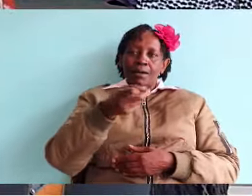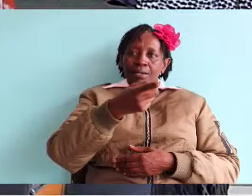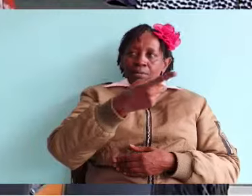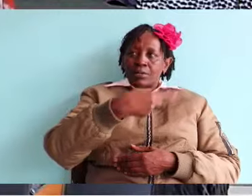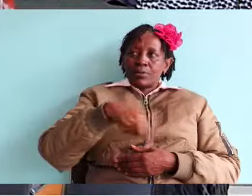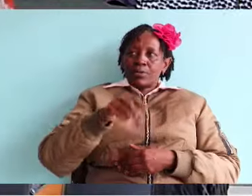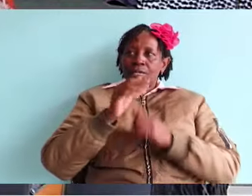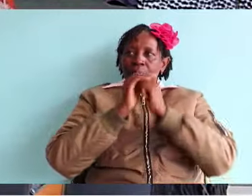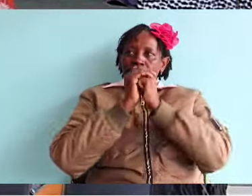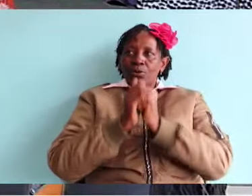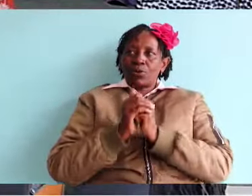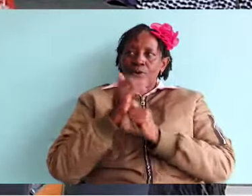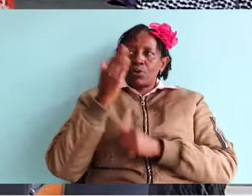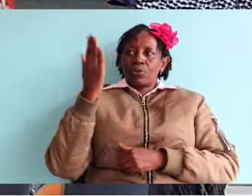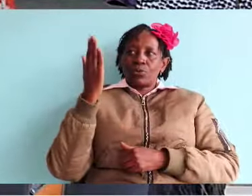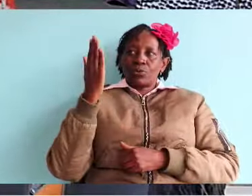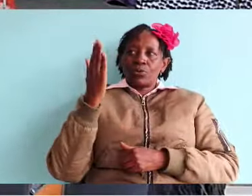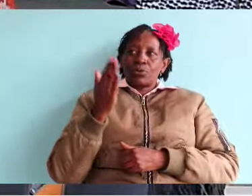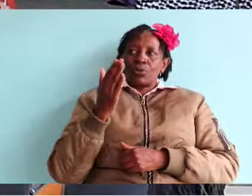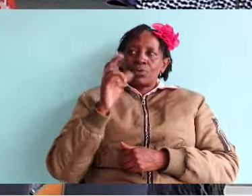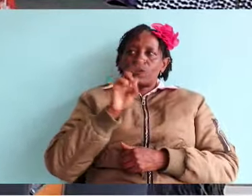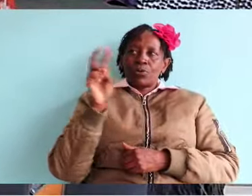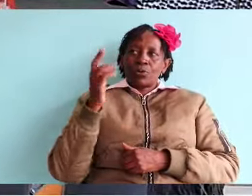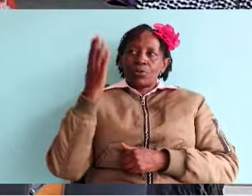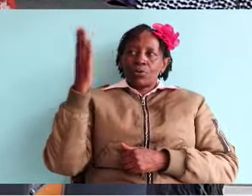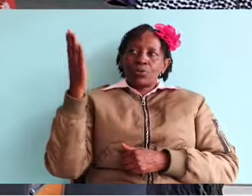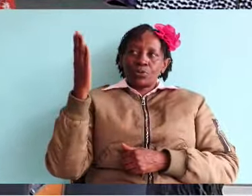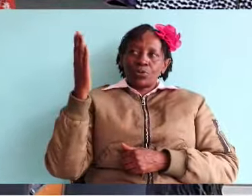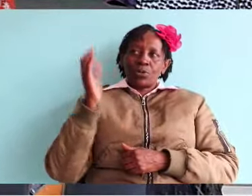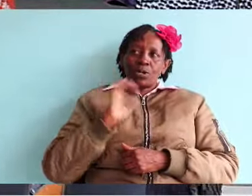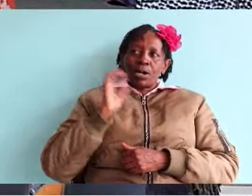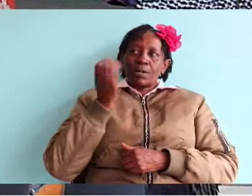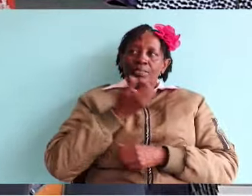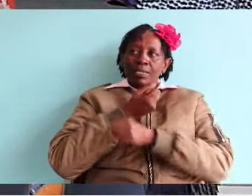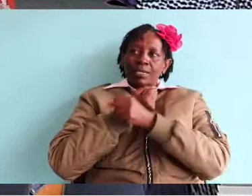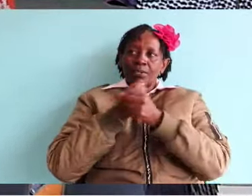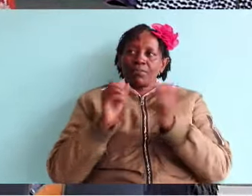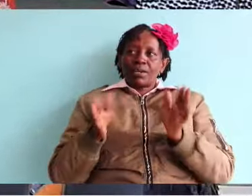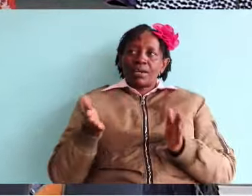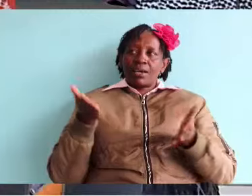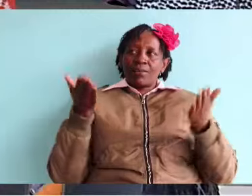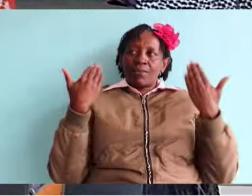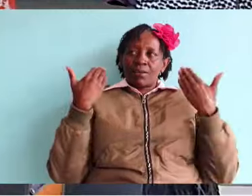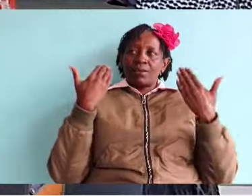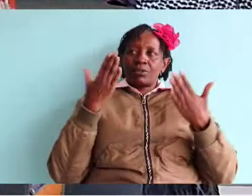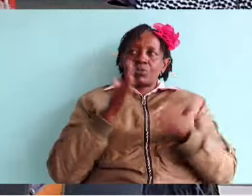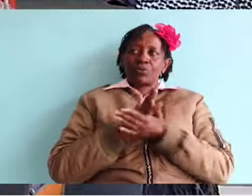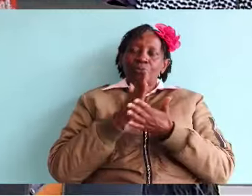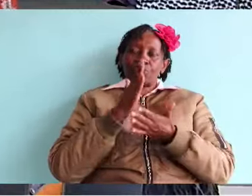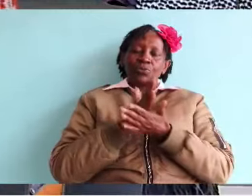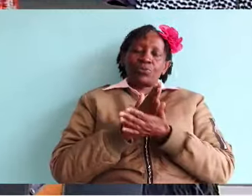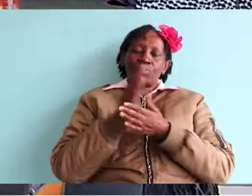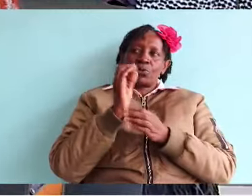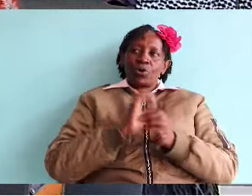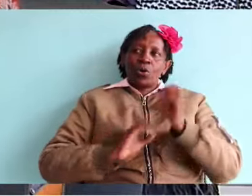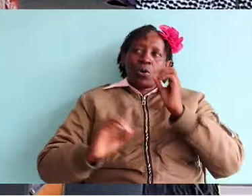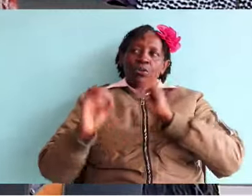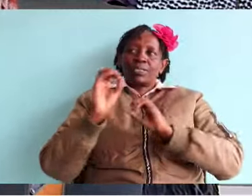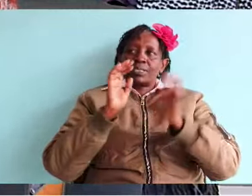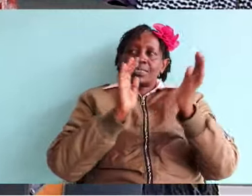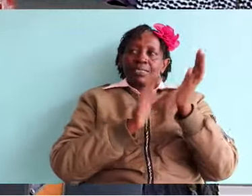prize. We adore You, behold You, a Savior ever true.